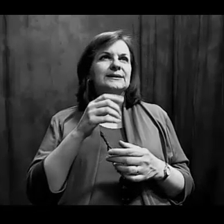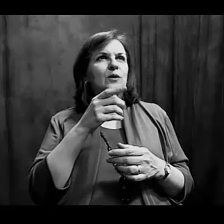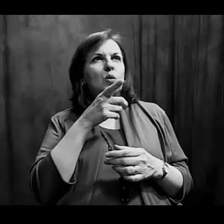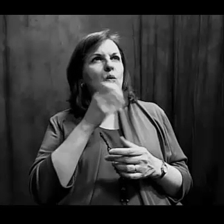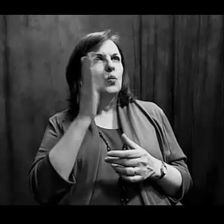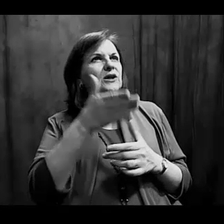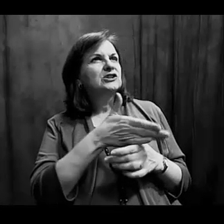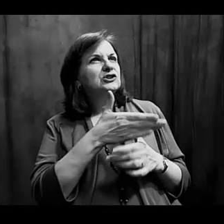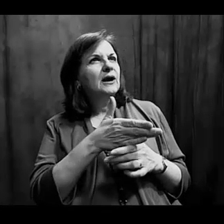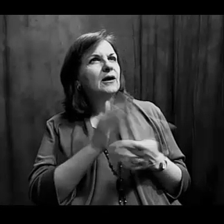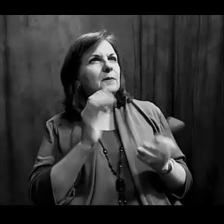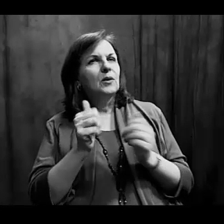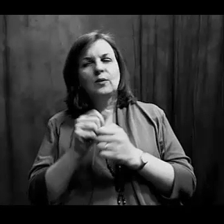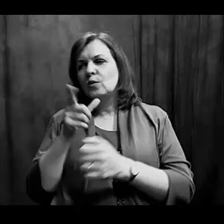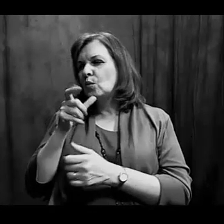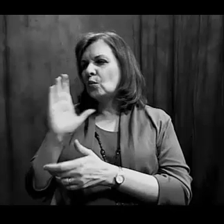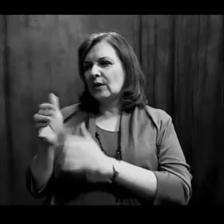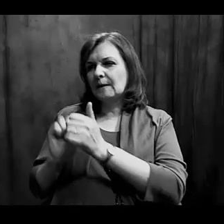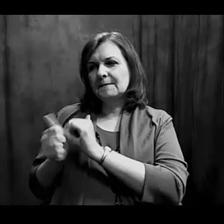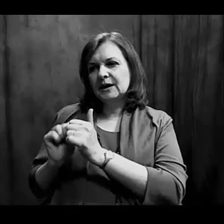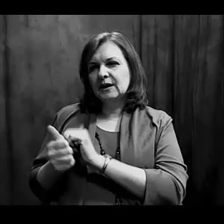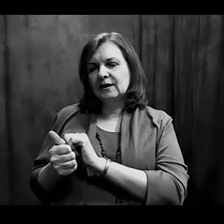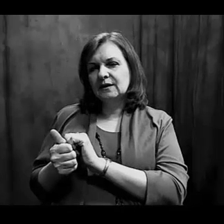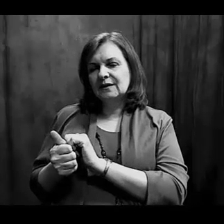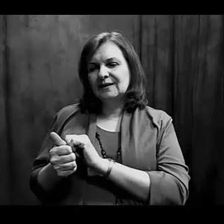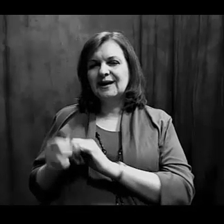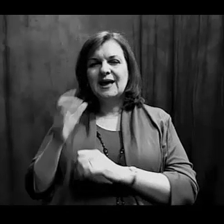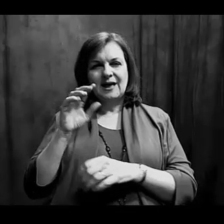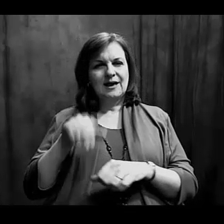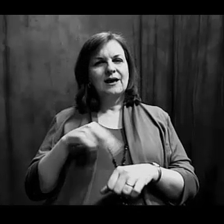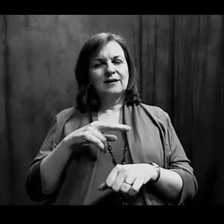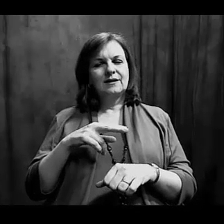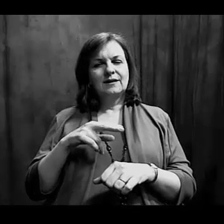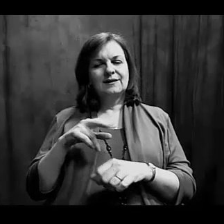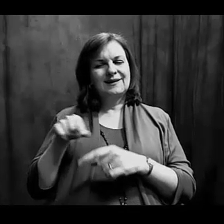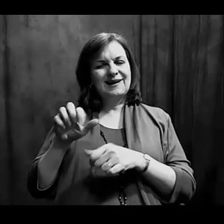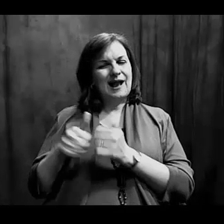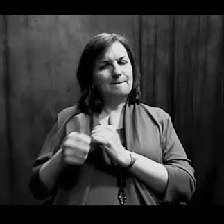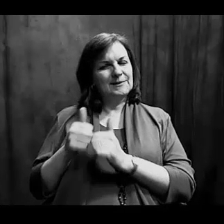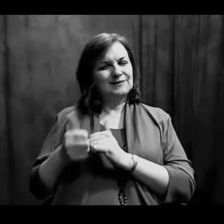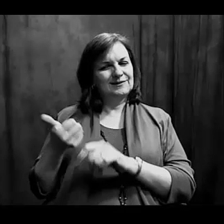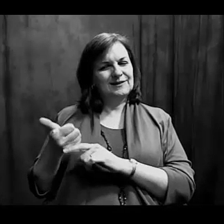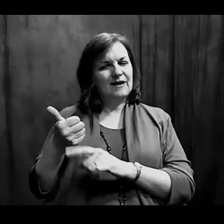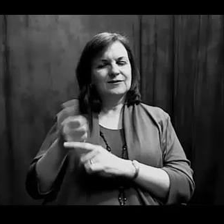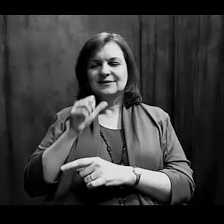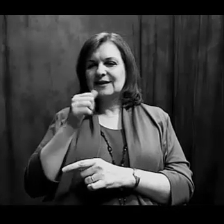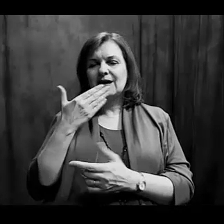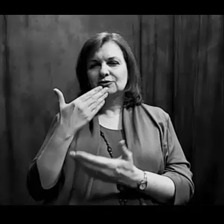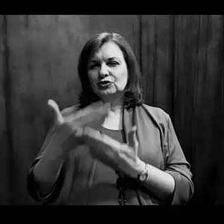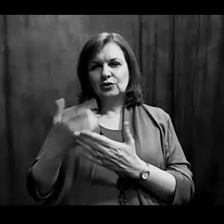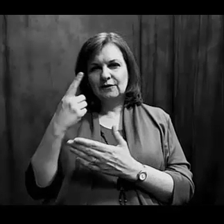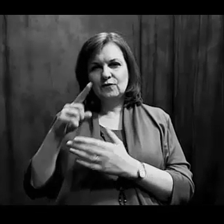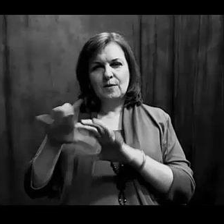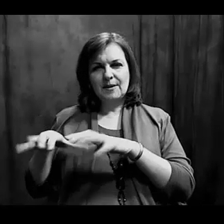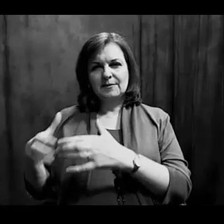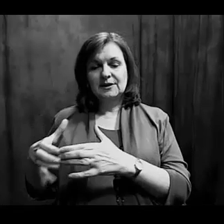of who's going to share versus who's going to compete. And really, in the long run, competition is